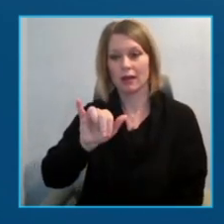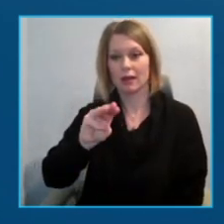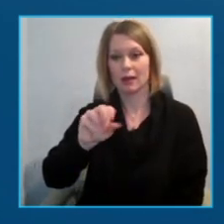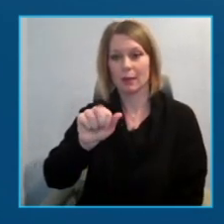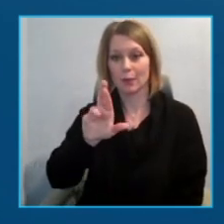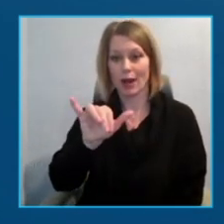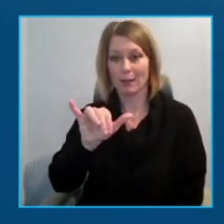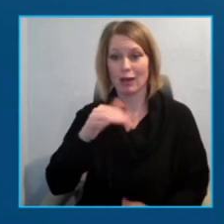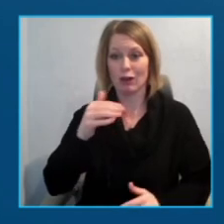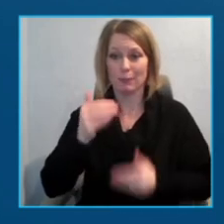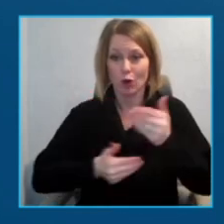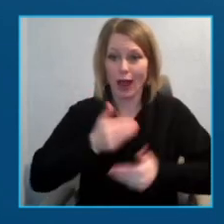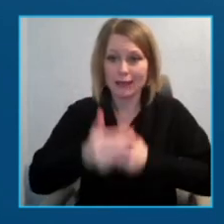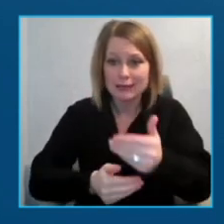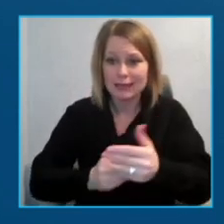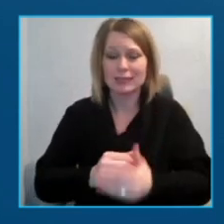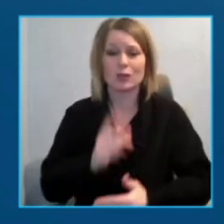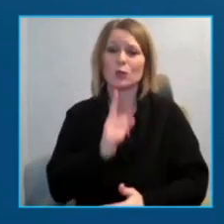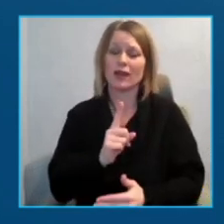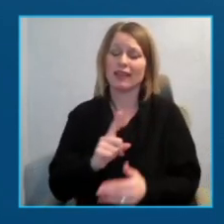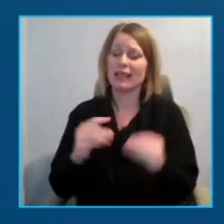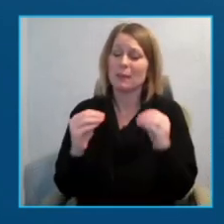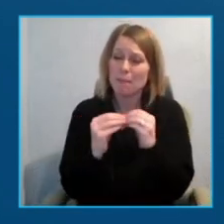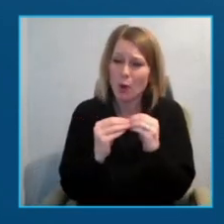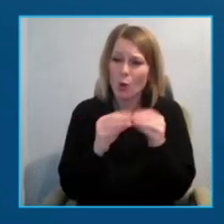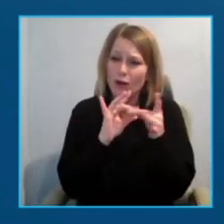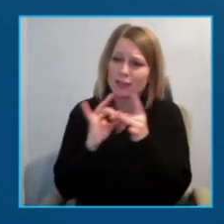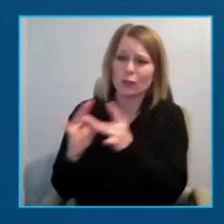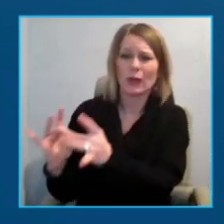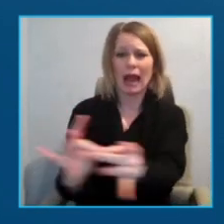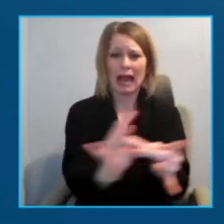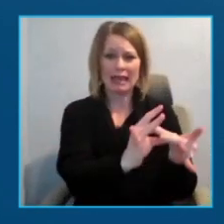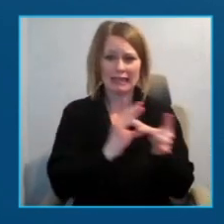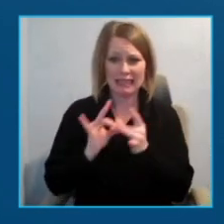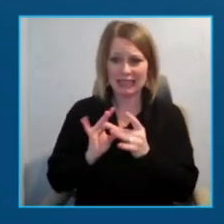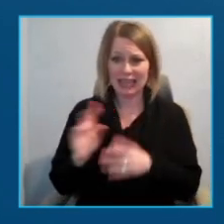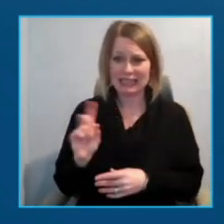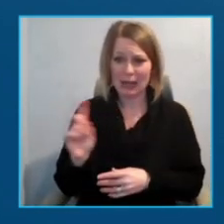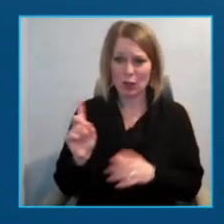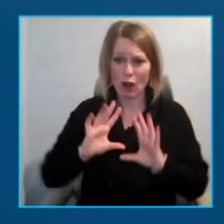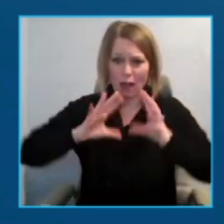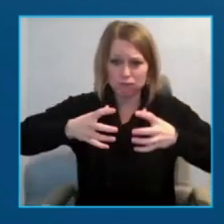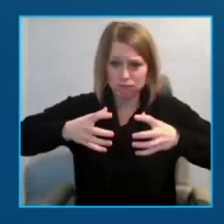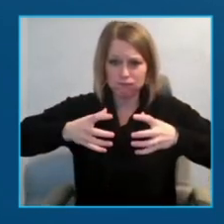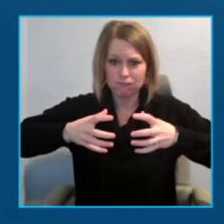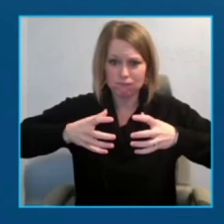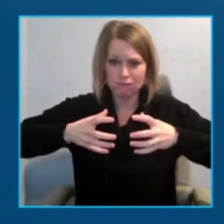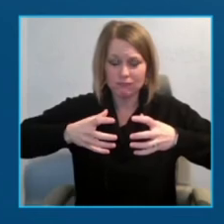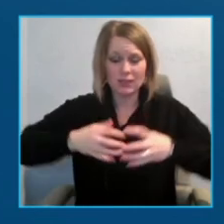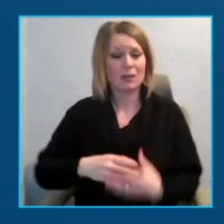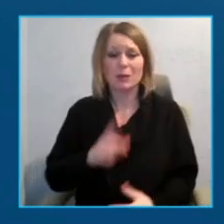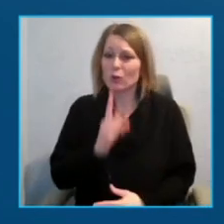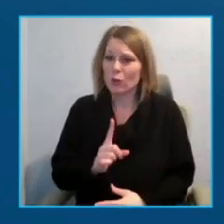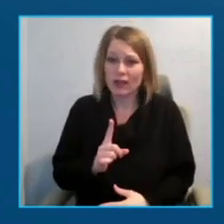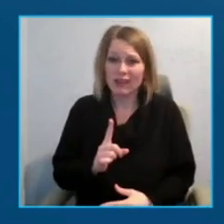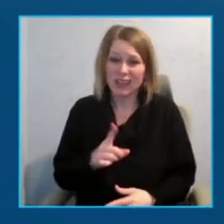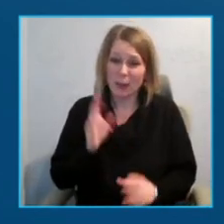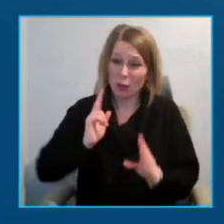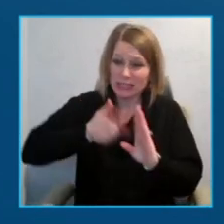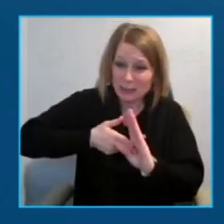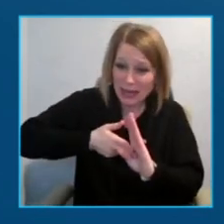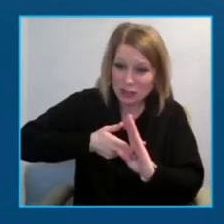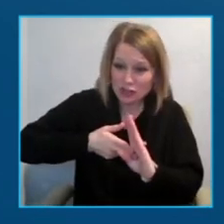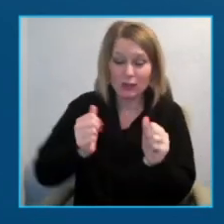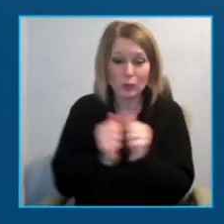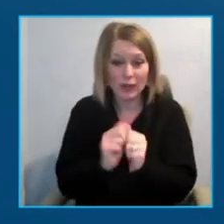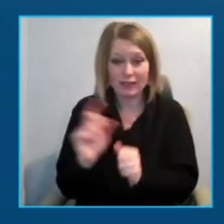ways, united as a party. Look at the participation in the Democratic primary process. If we hadn't